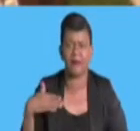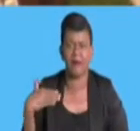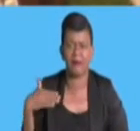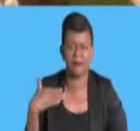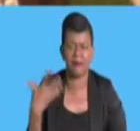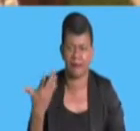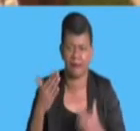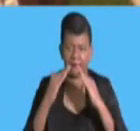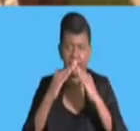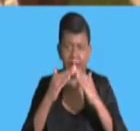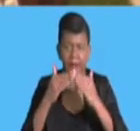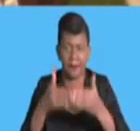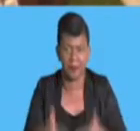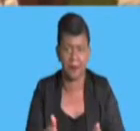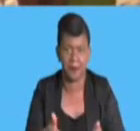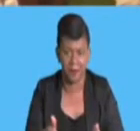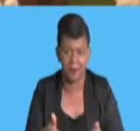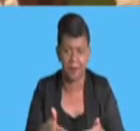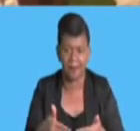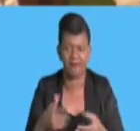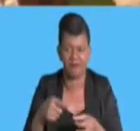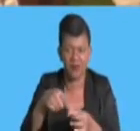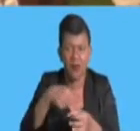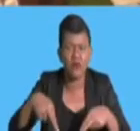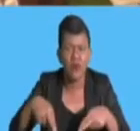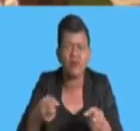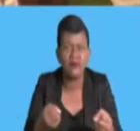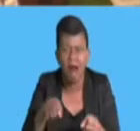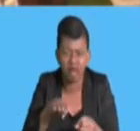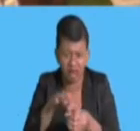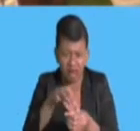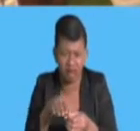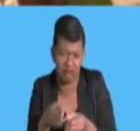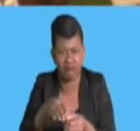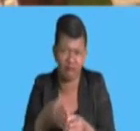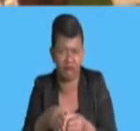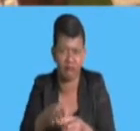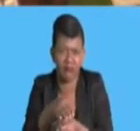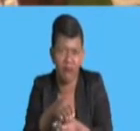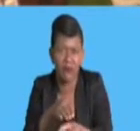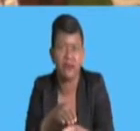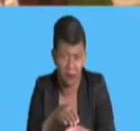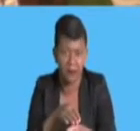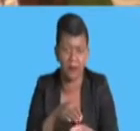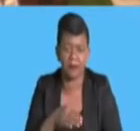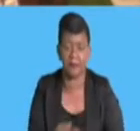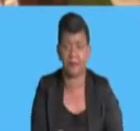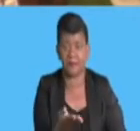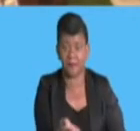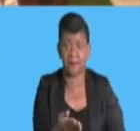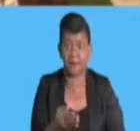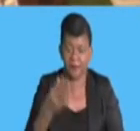patchwork of huge craters on the road network that is further forcing motorists to frequent spare part shops and depleting their already